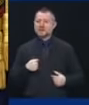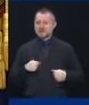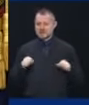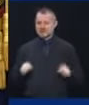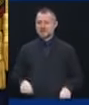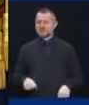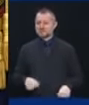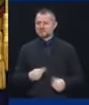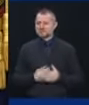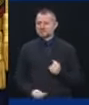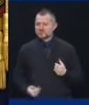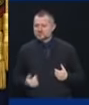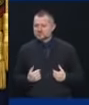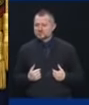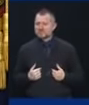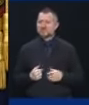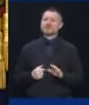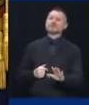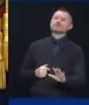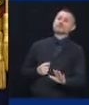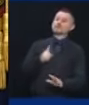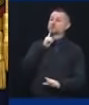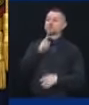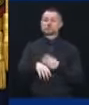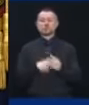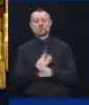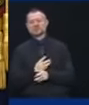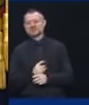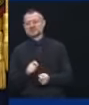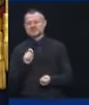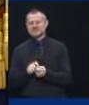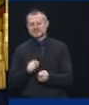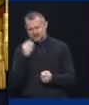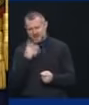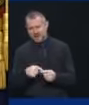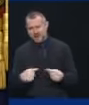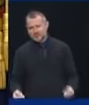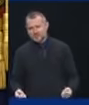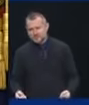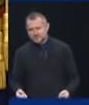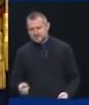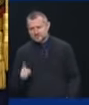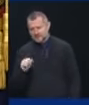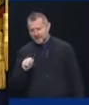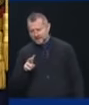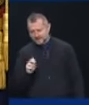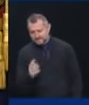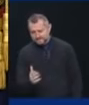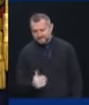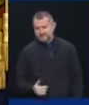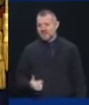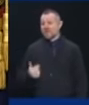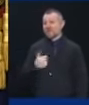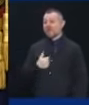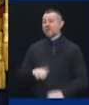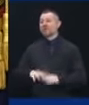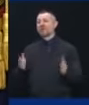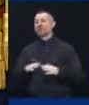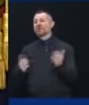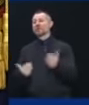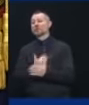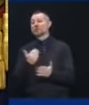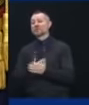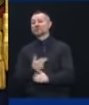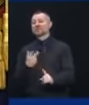Because the reality is the exact opposite, Dave, right? We're opening new vaccination centers all over